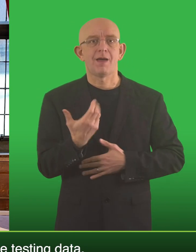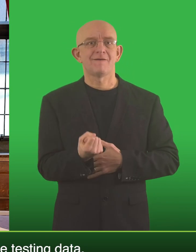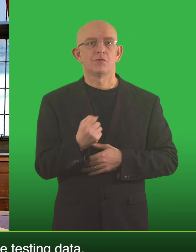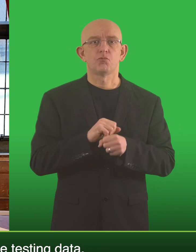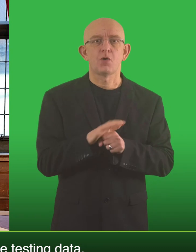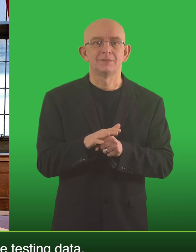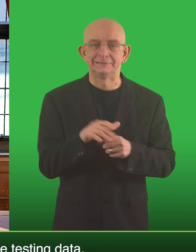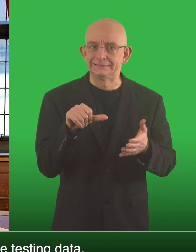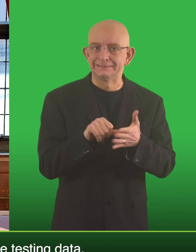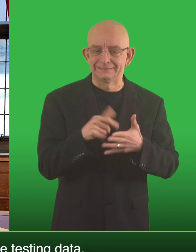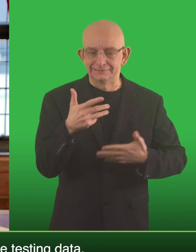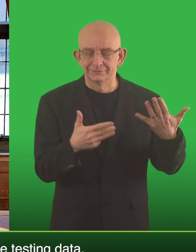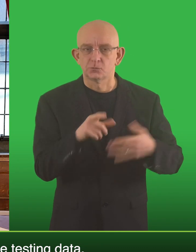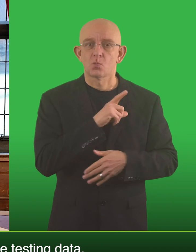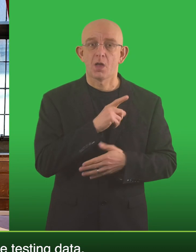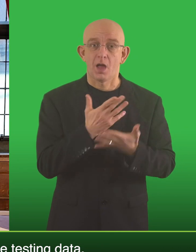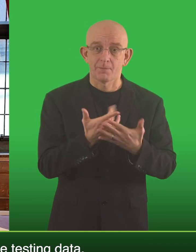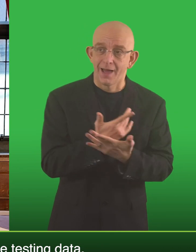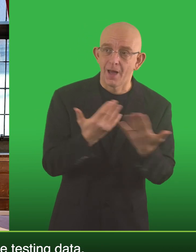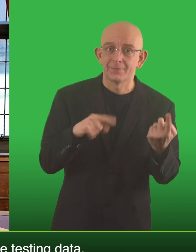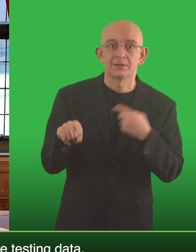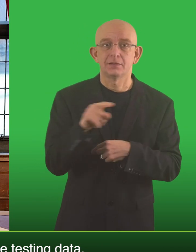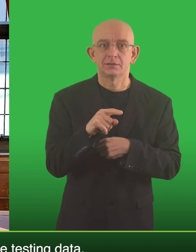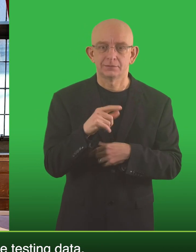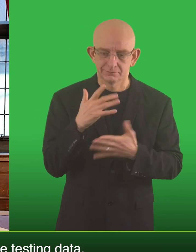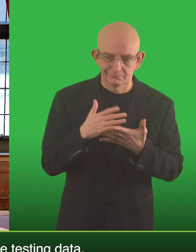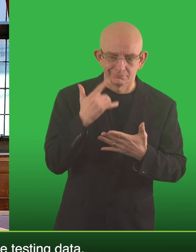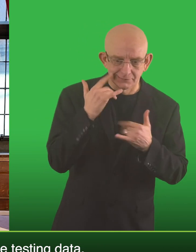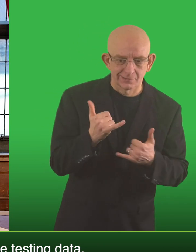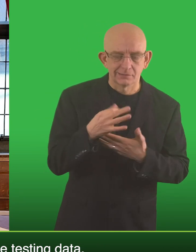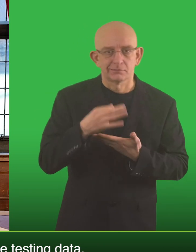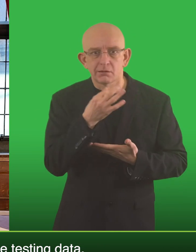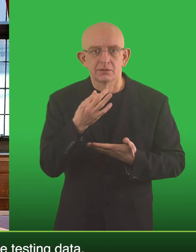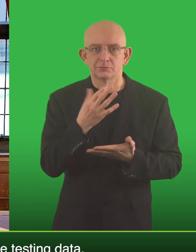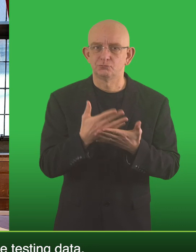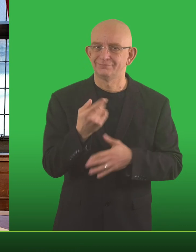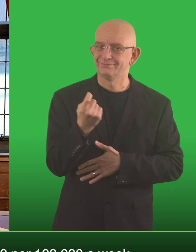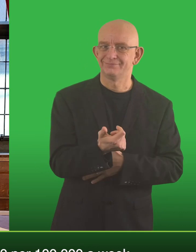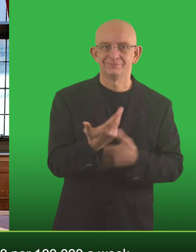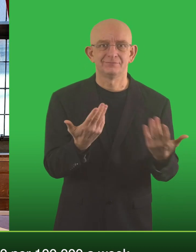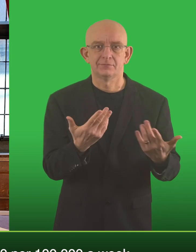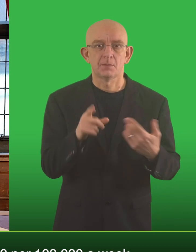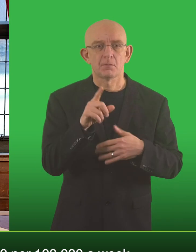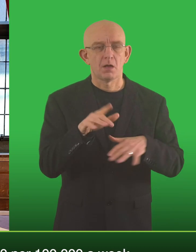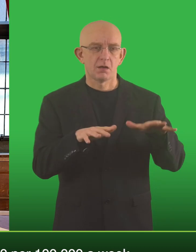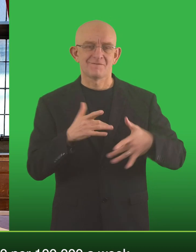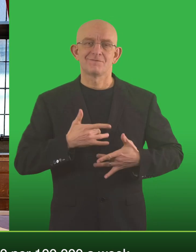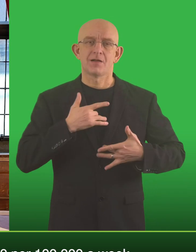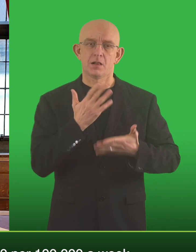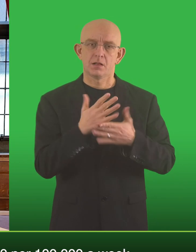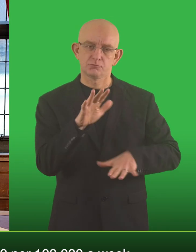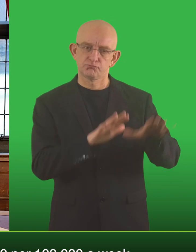because the testing data, the number of people getting tested, is very odd at the moment. But the general consensus is it's